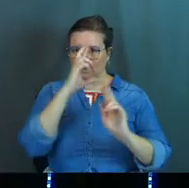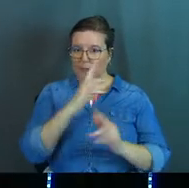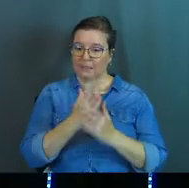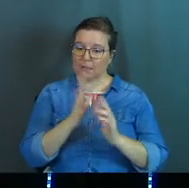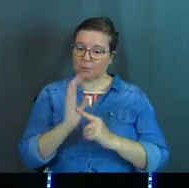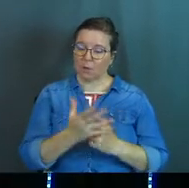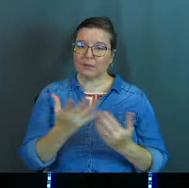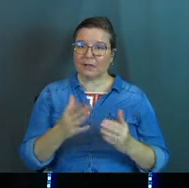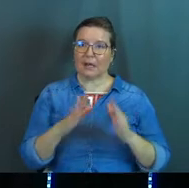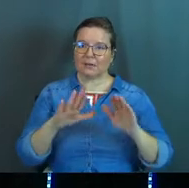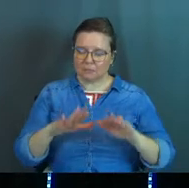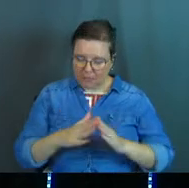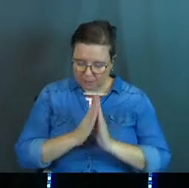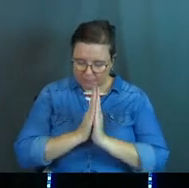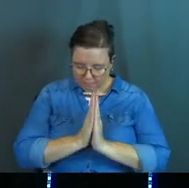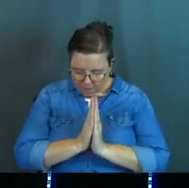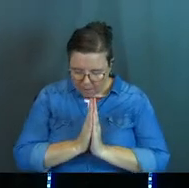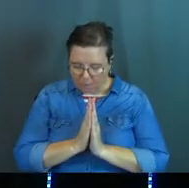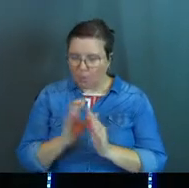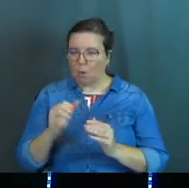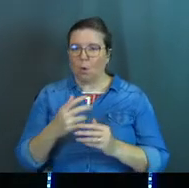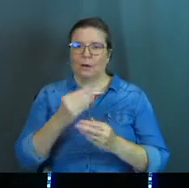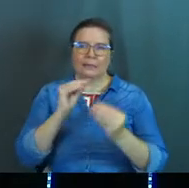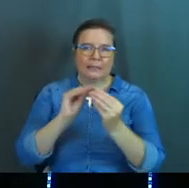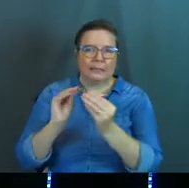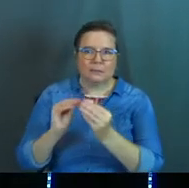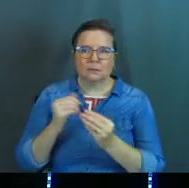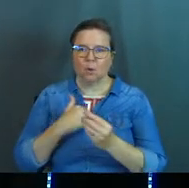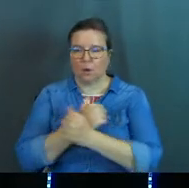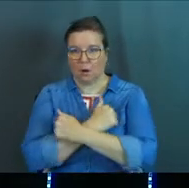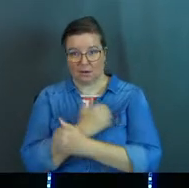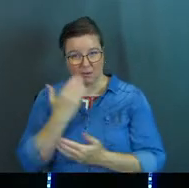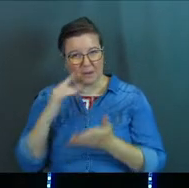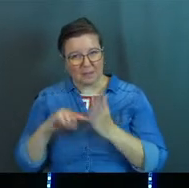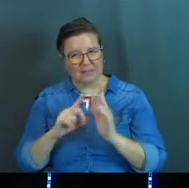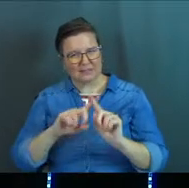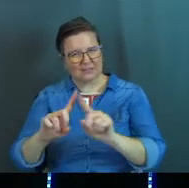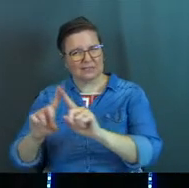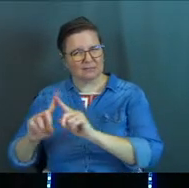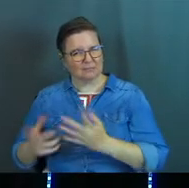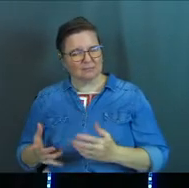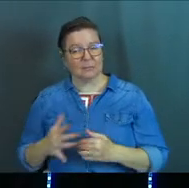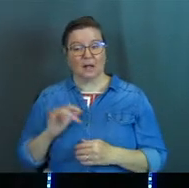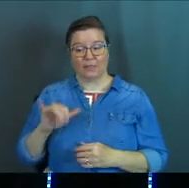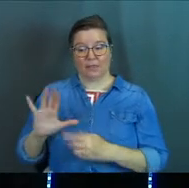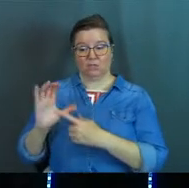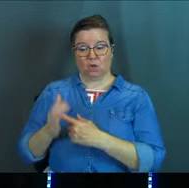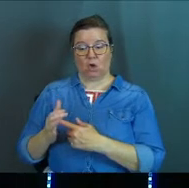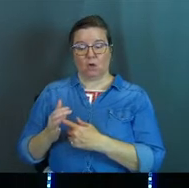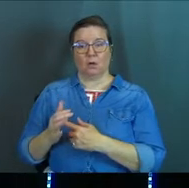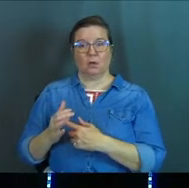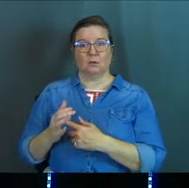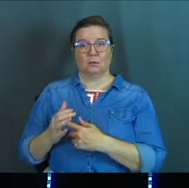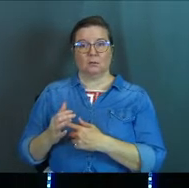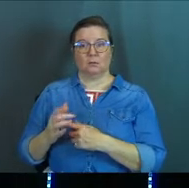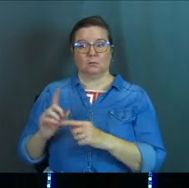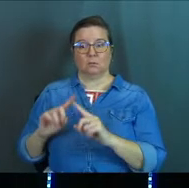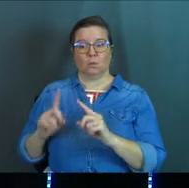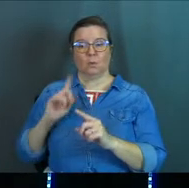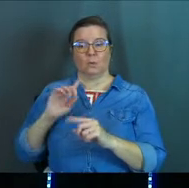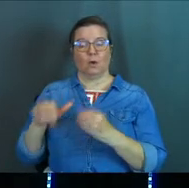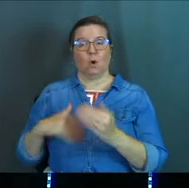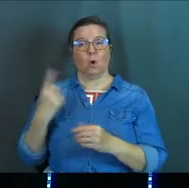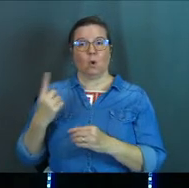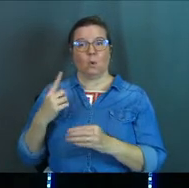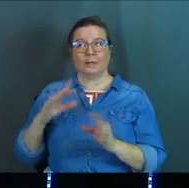some cultures, there's a lot of bowing. There's a lot of kissing. There's a lot of hugging. You know what I'm saying? And that was this culture to a whole different degree. They